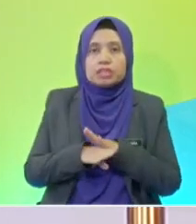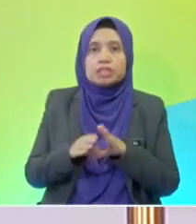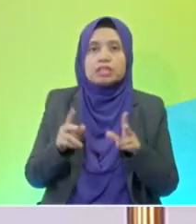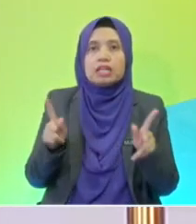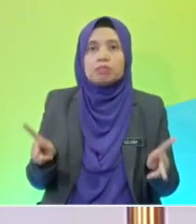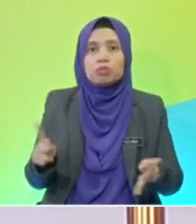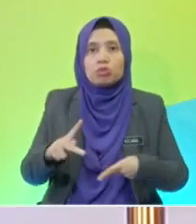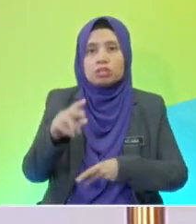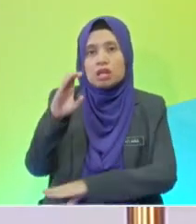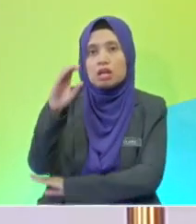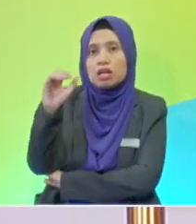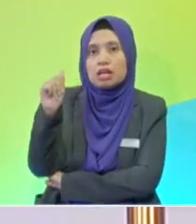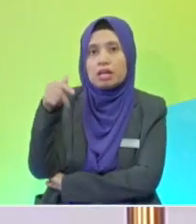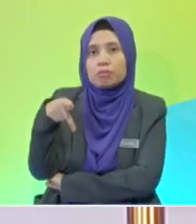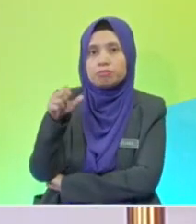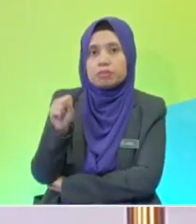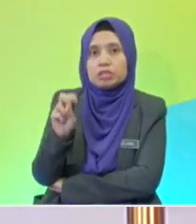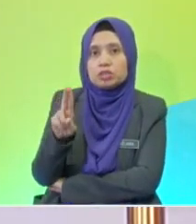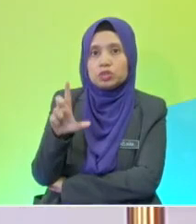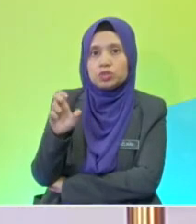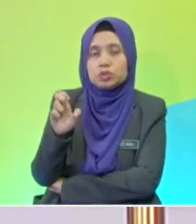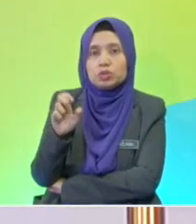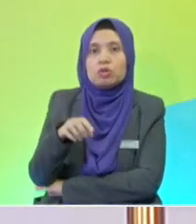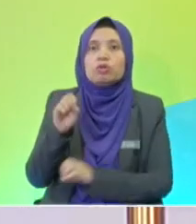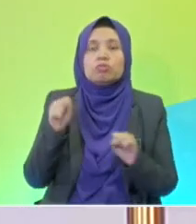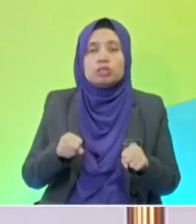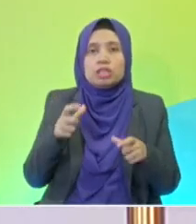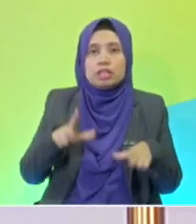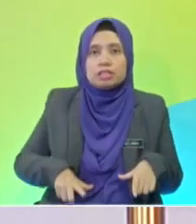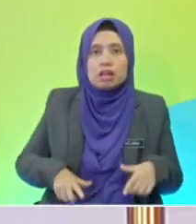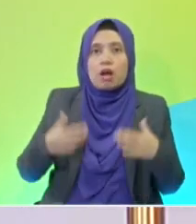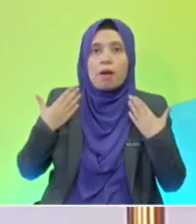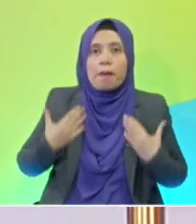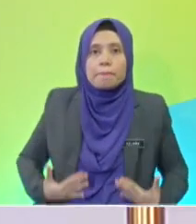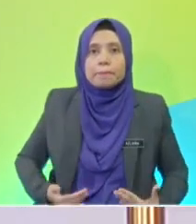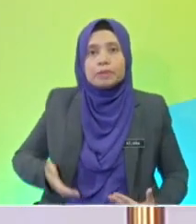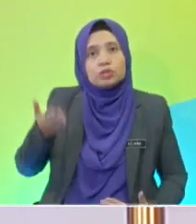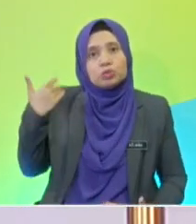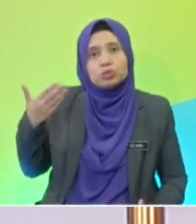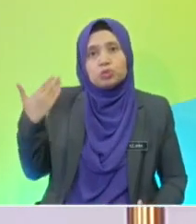for me, I want to put my dresses, my old dresses, some of my beautiful,